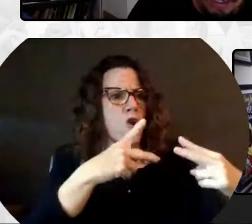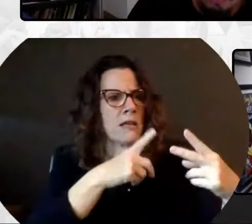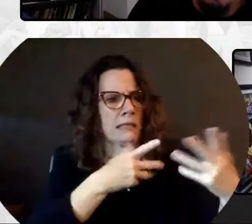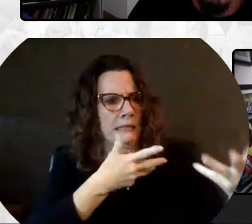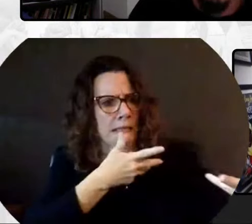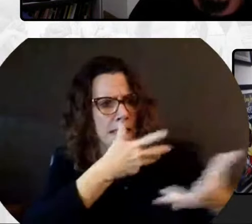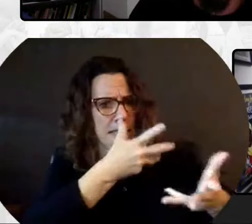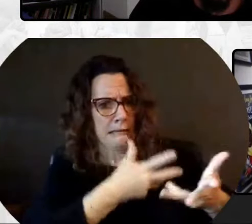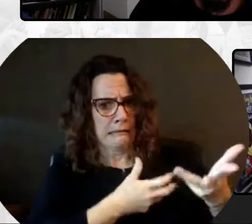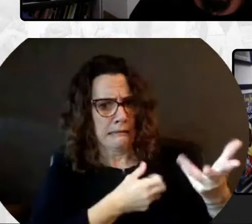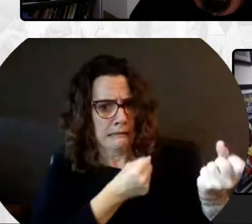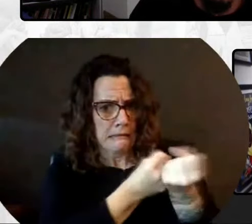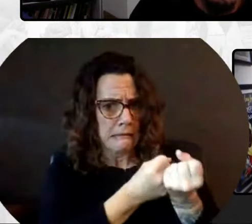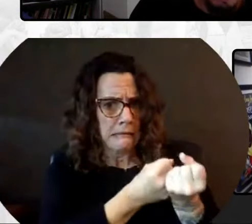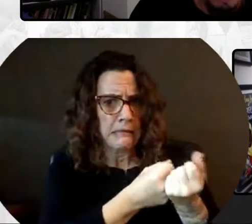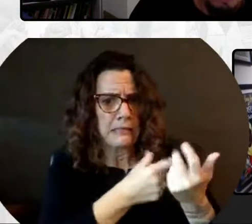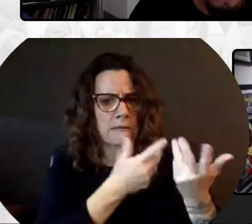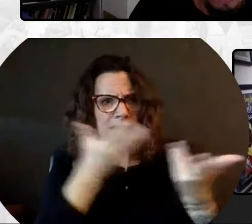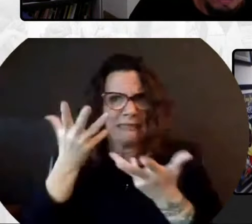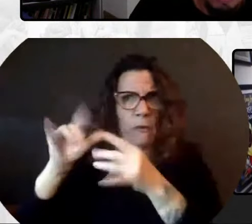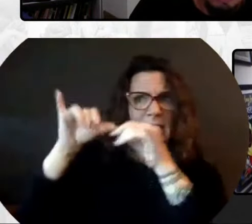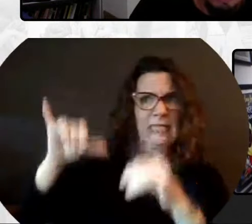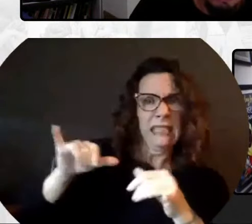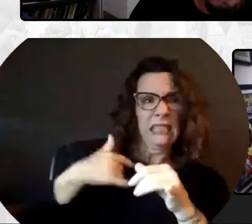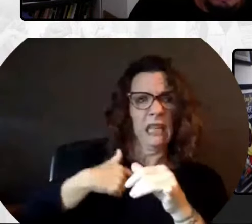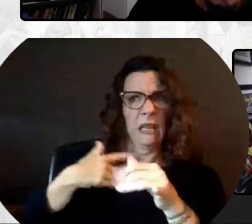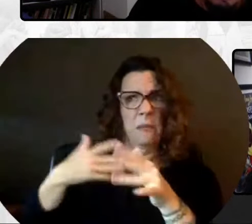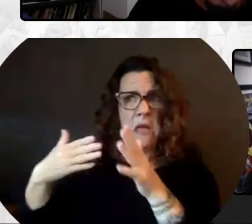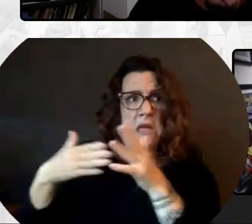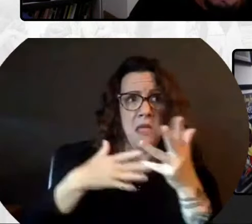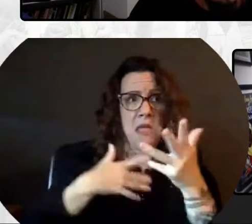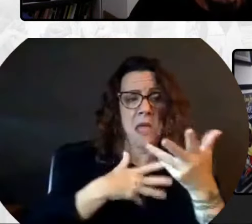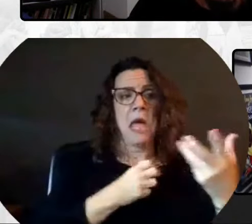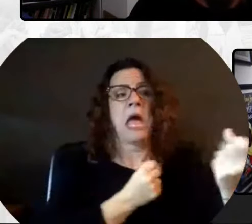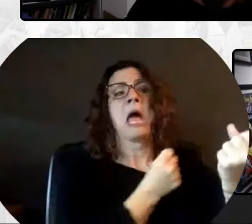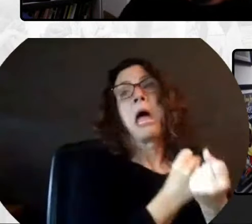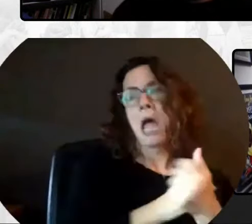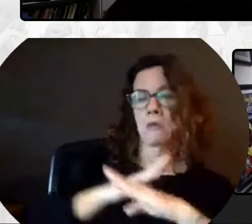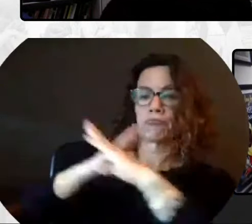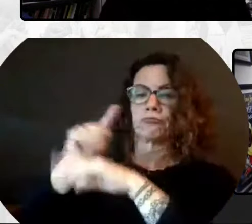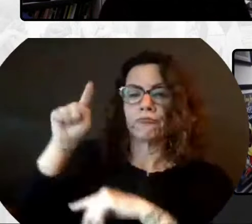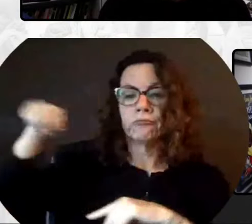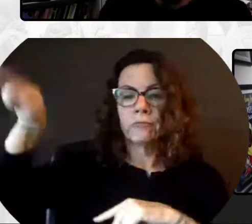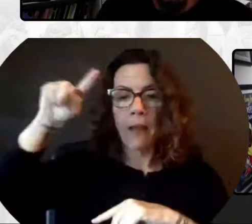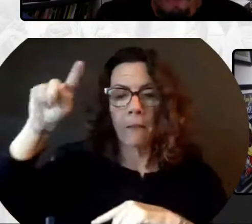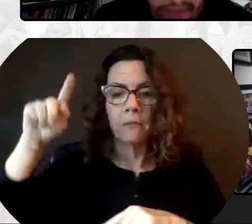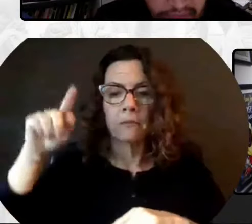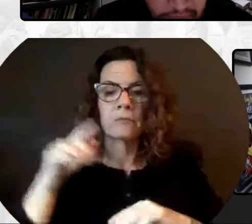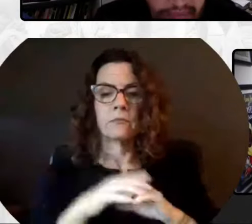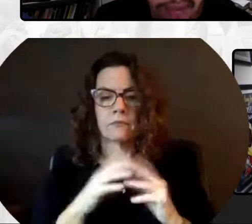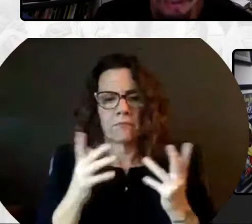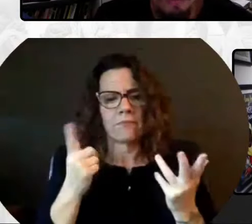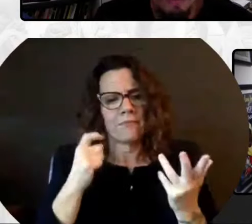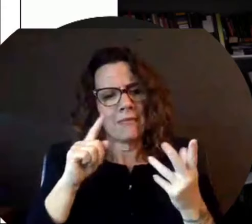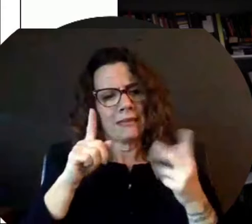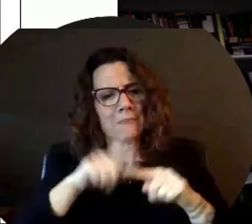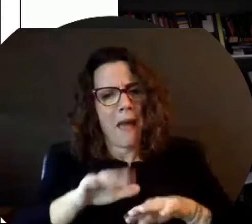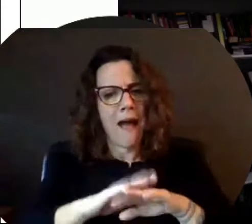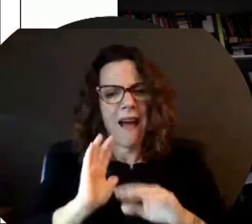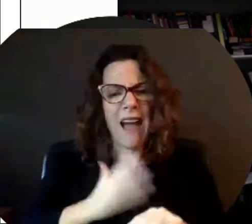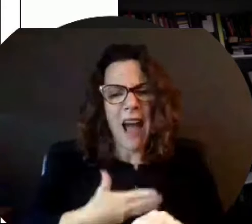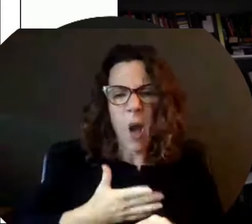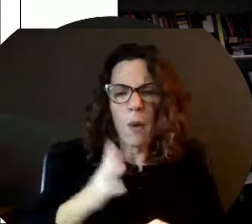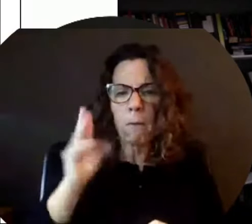Can I add on to that a bit? Thank you for that. I think in the other context that we've been riffing through in terms